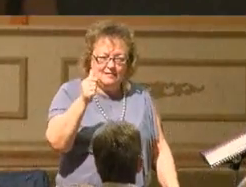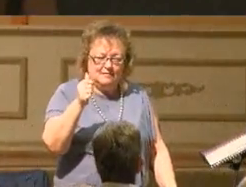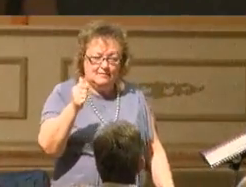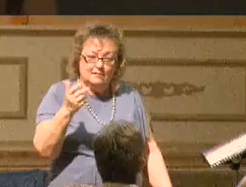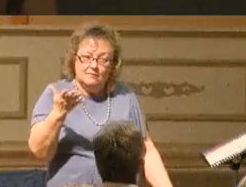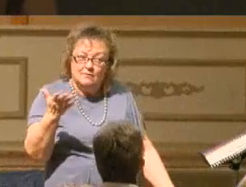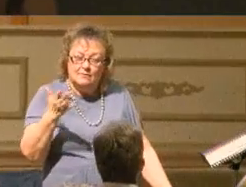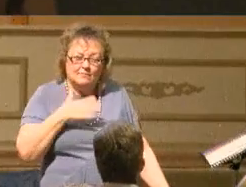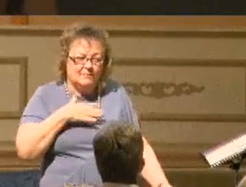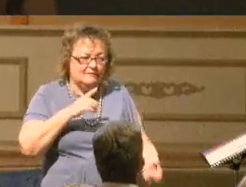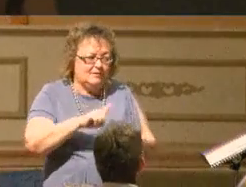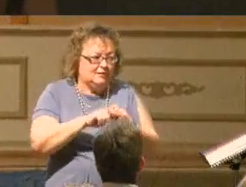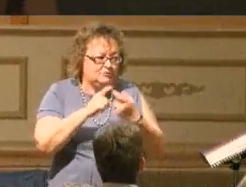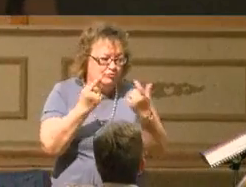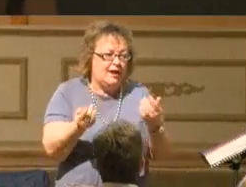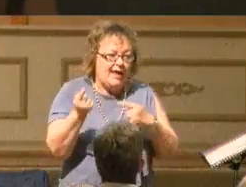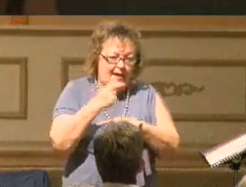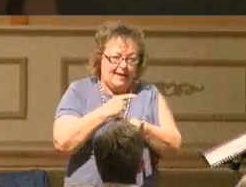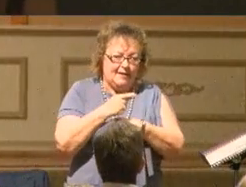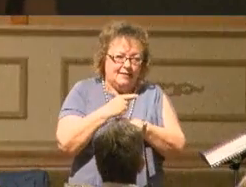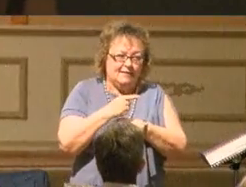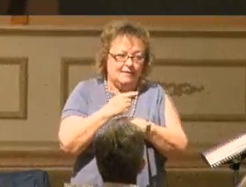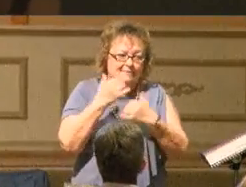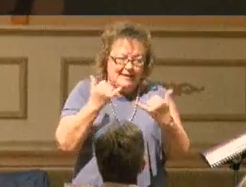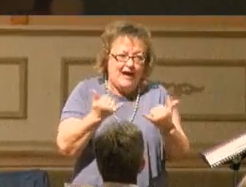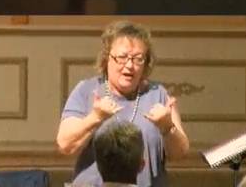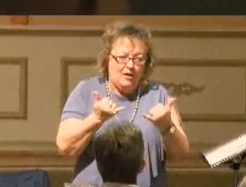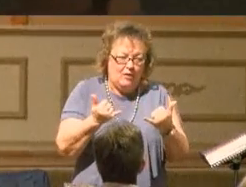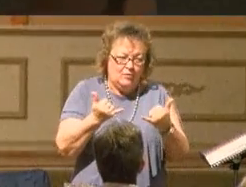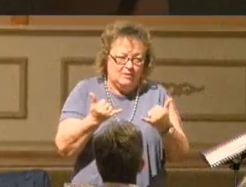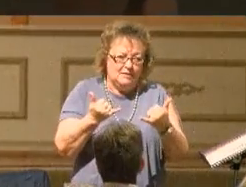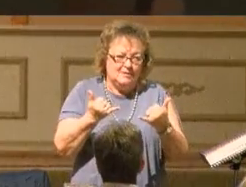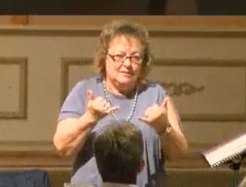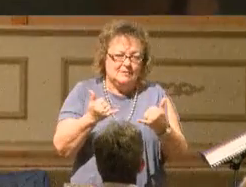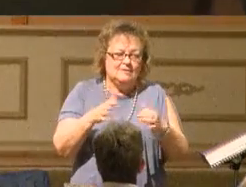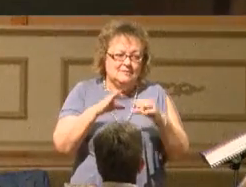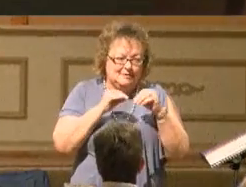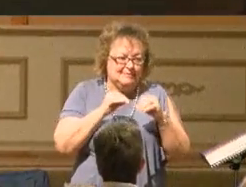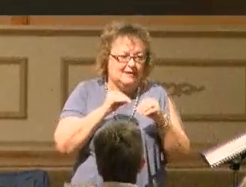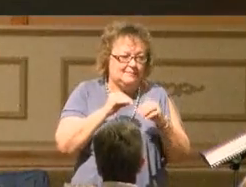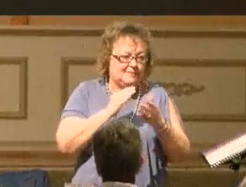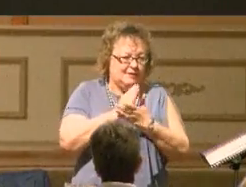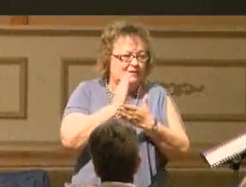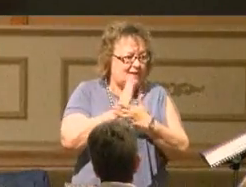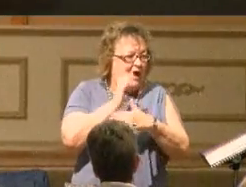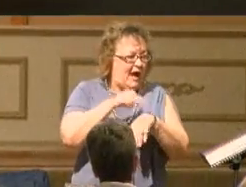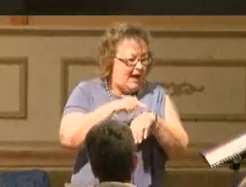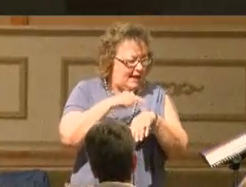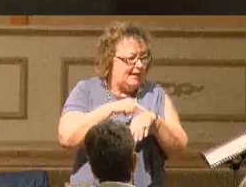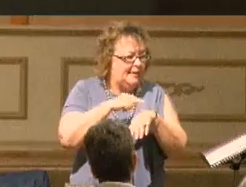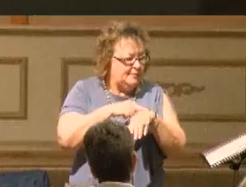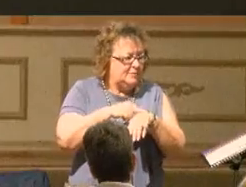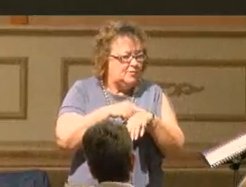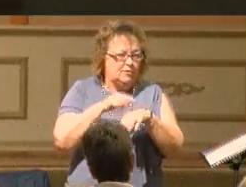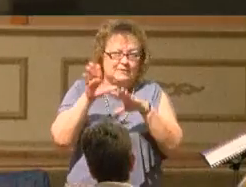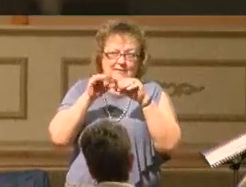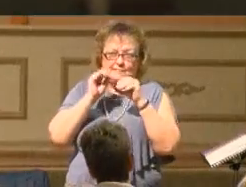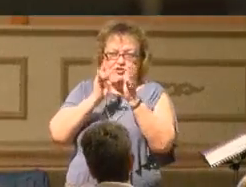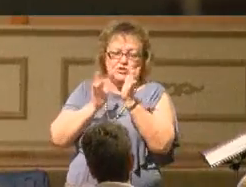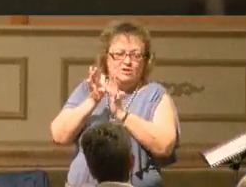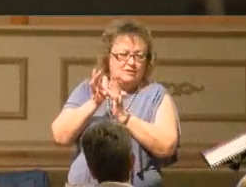My friend, today is the day of salvation. Now is the accepted time. I tried to make this as clear as